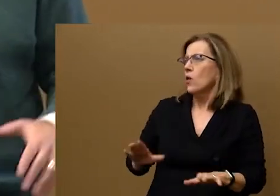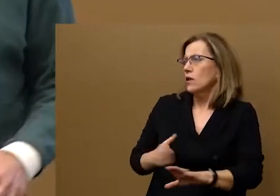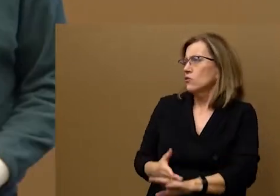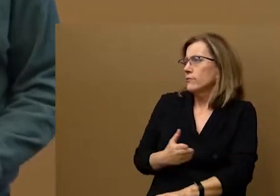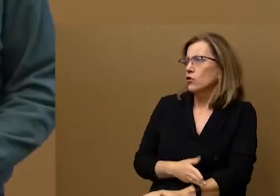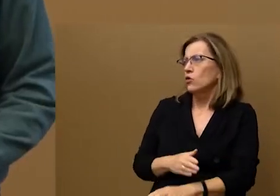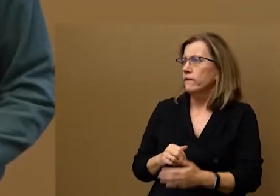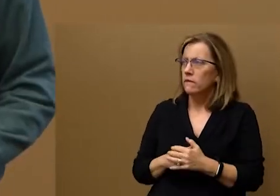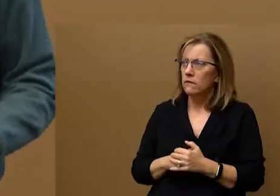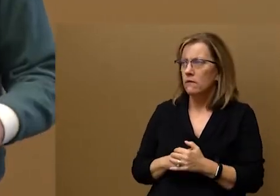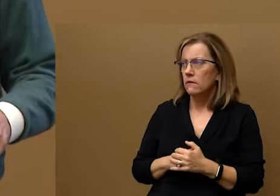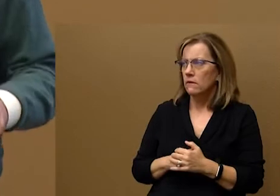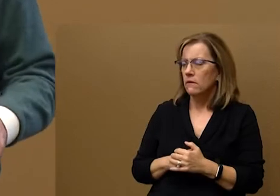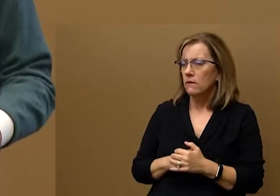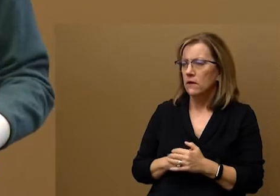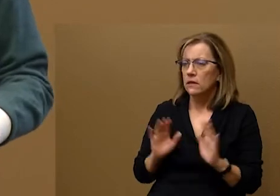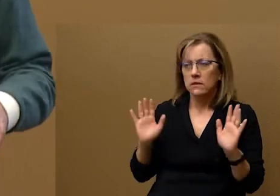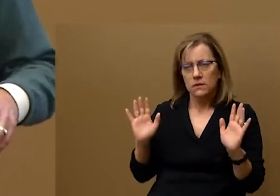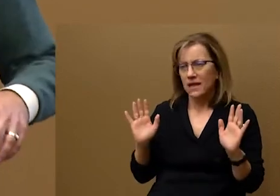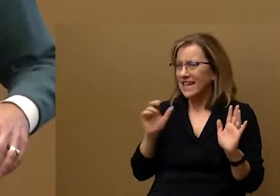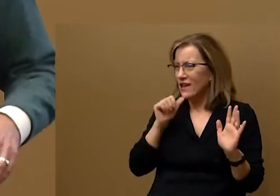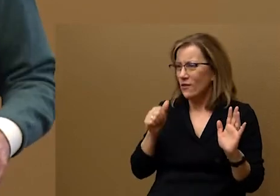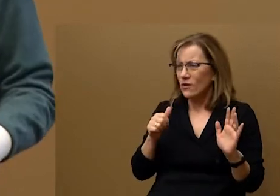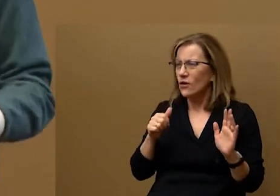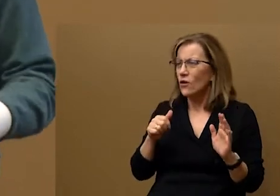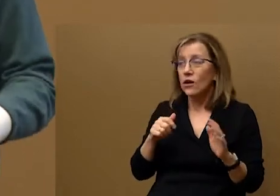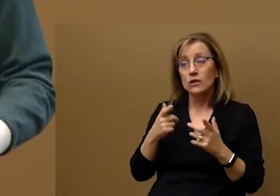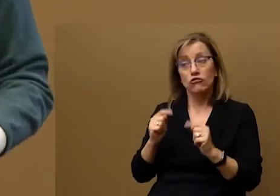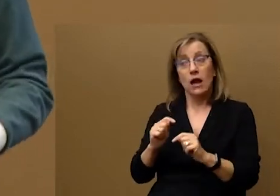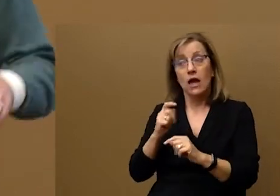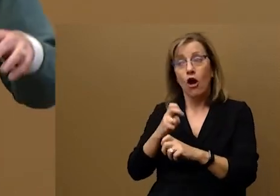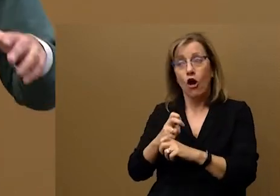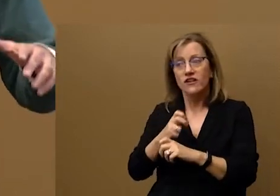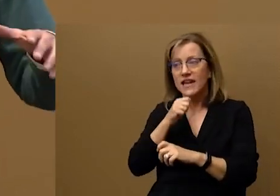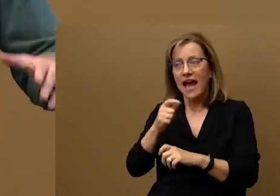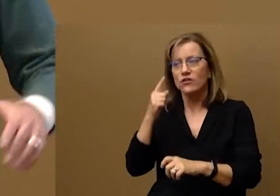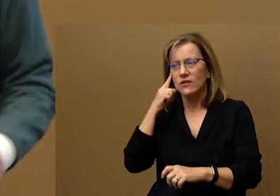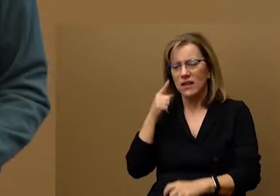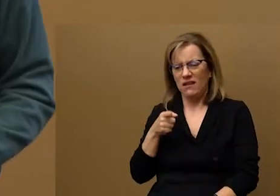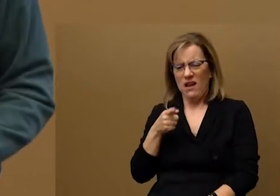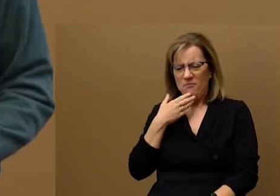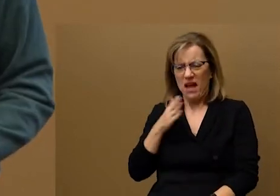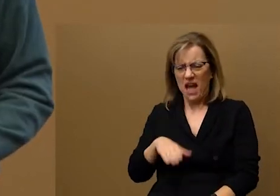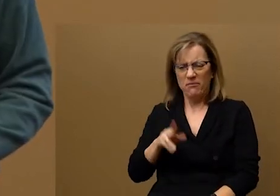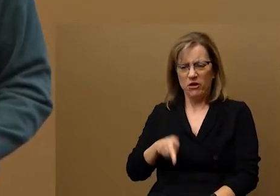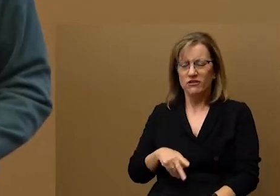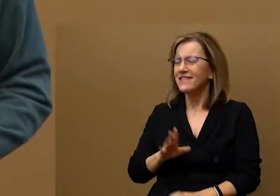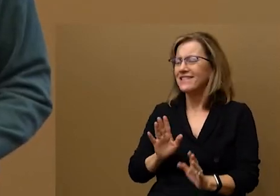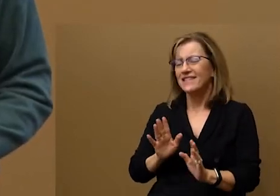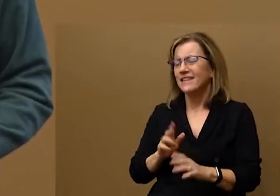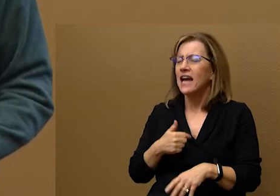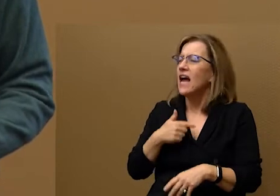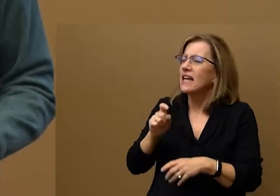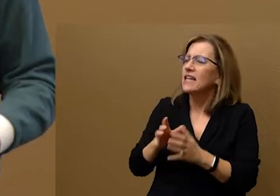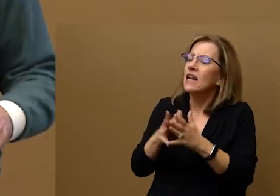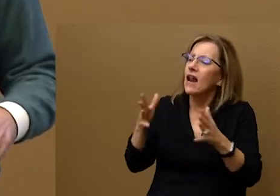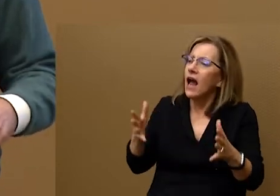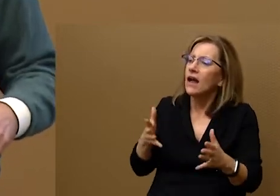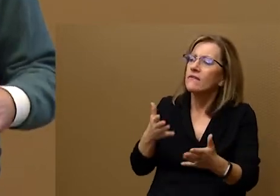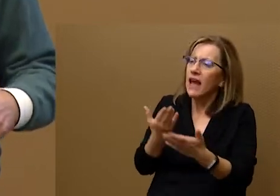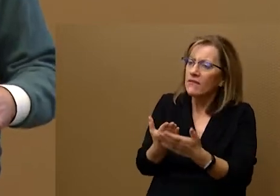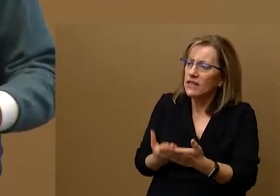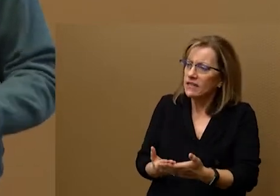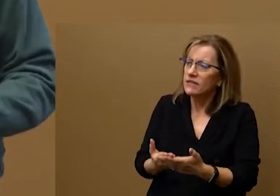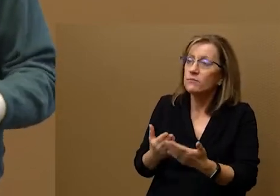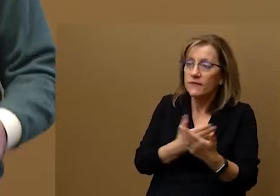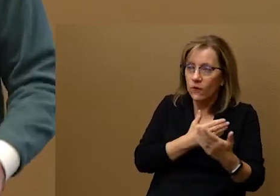to do better. I don't think, or I try hard not to think, bad person. Or at least I need a whole